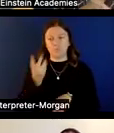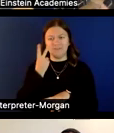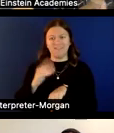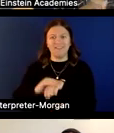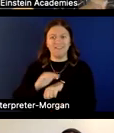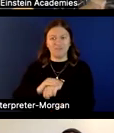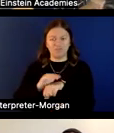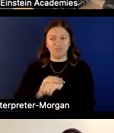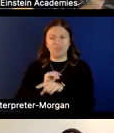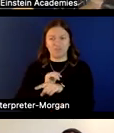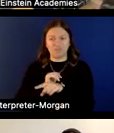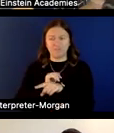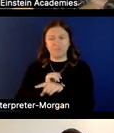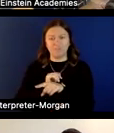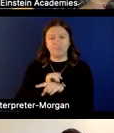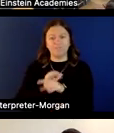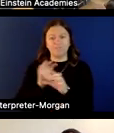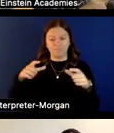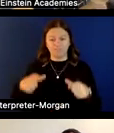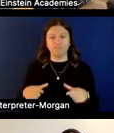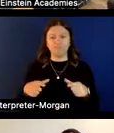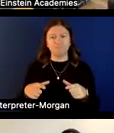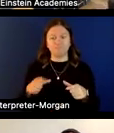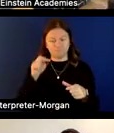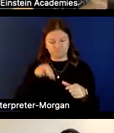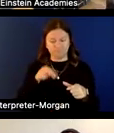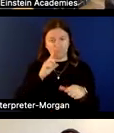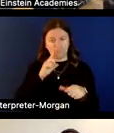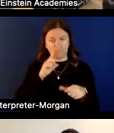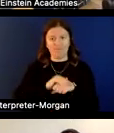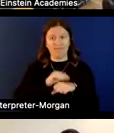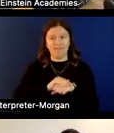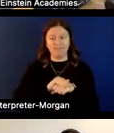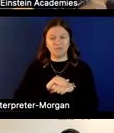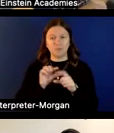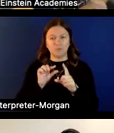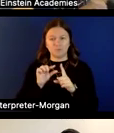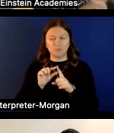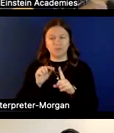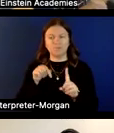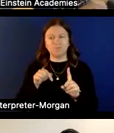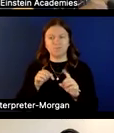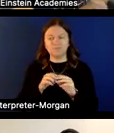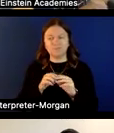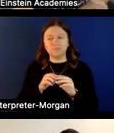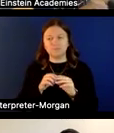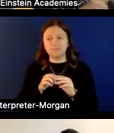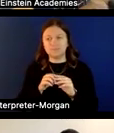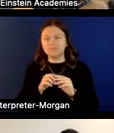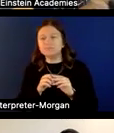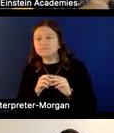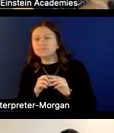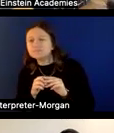So put them in front of you, and I think we should have 8 then. I forgot what it's called. I'm sorry. I'm